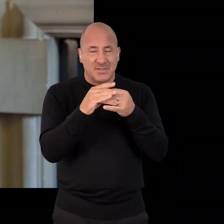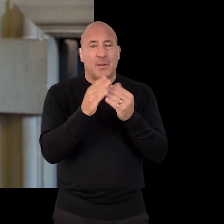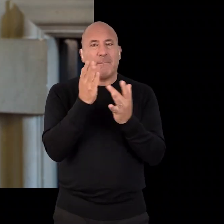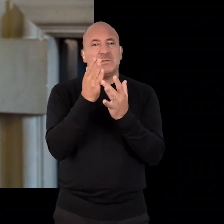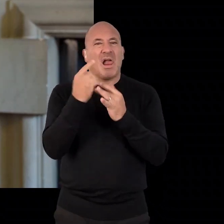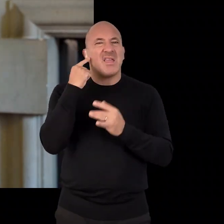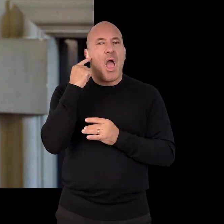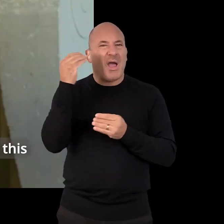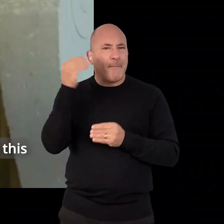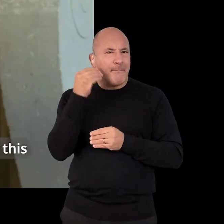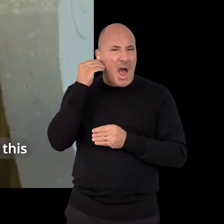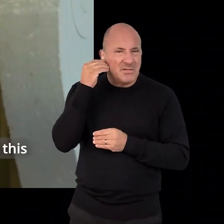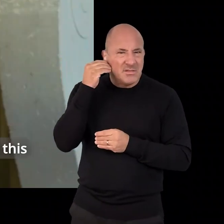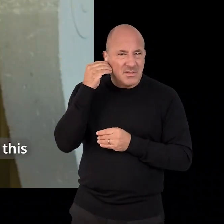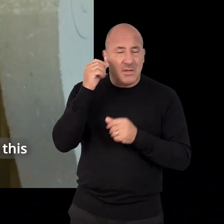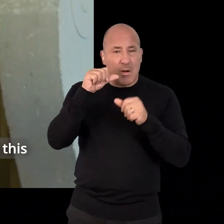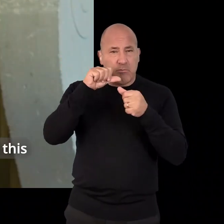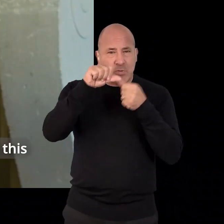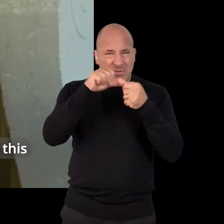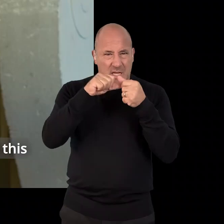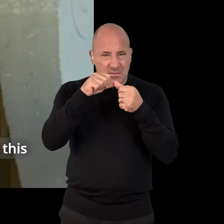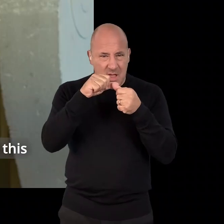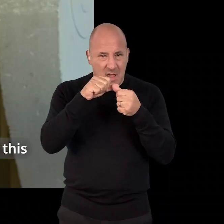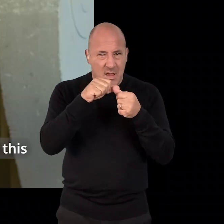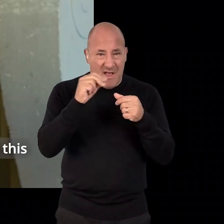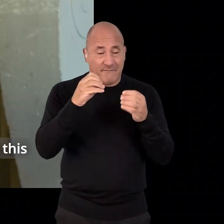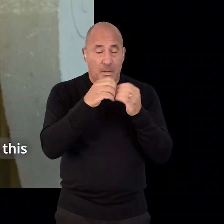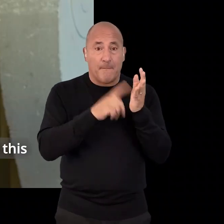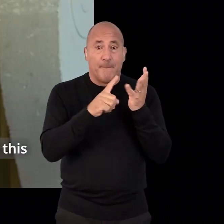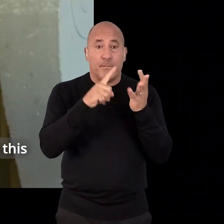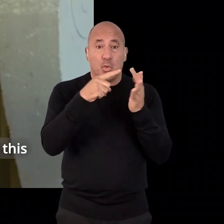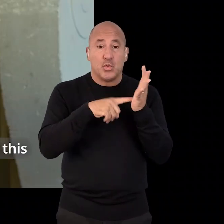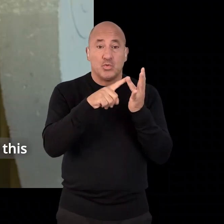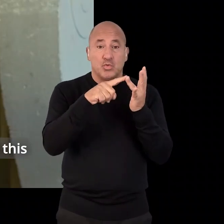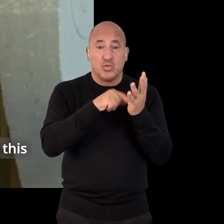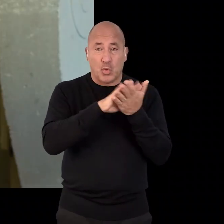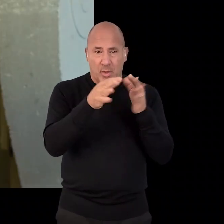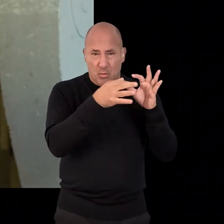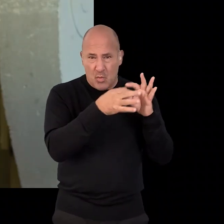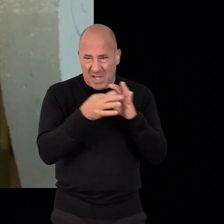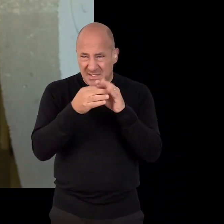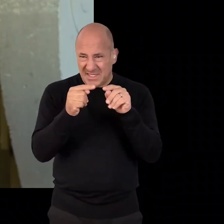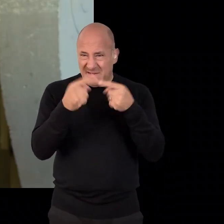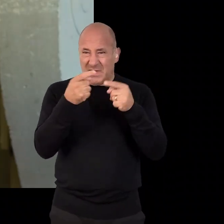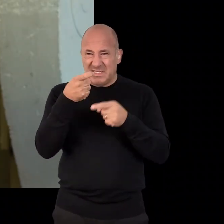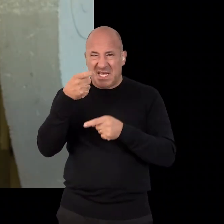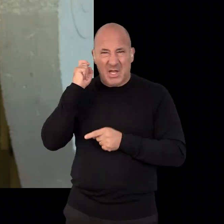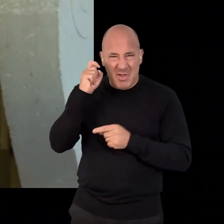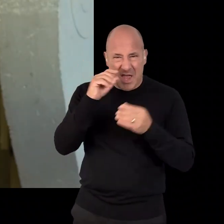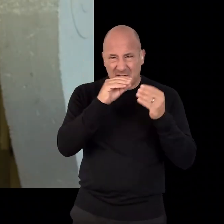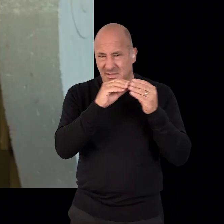ear implant. And then the processor can also Bluetooth connect to this, which